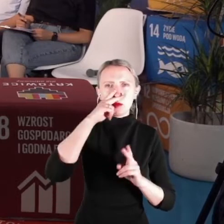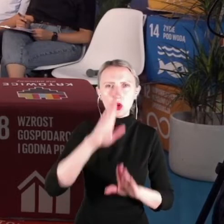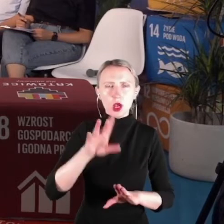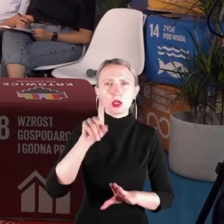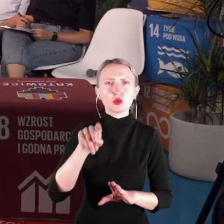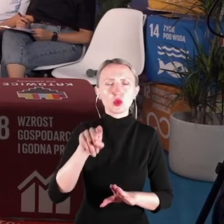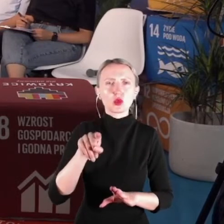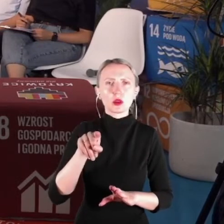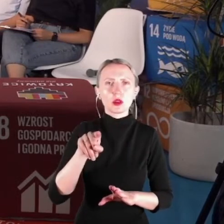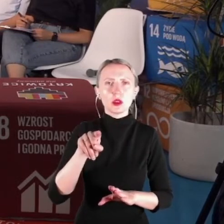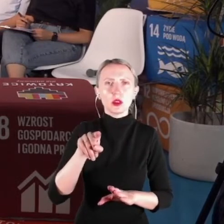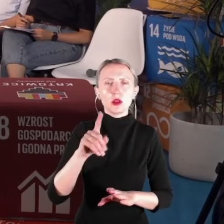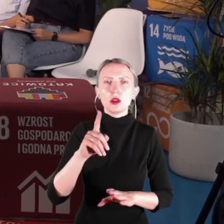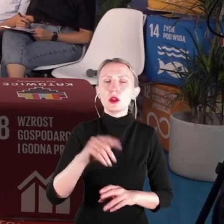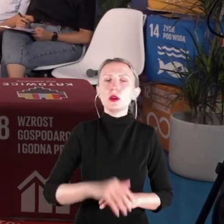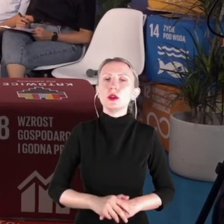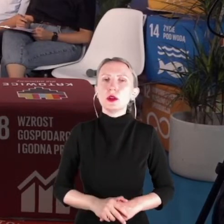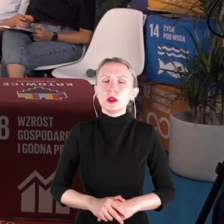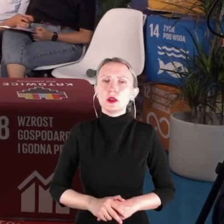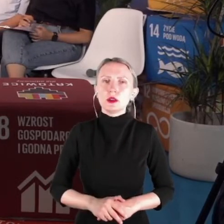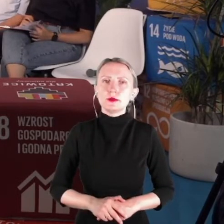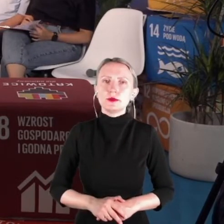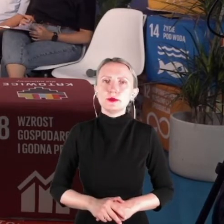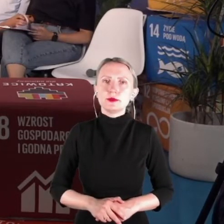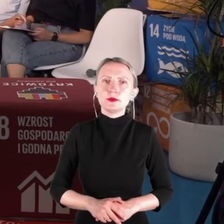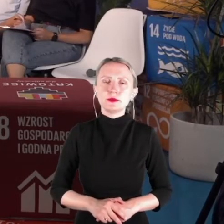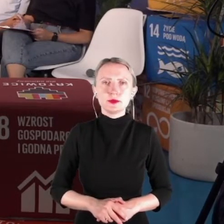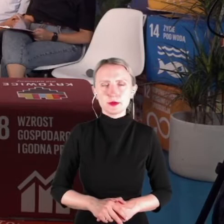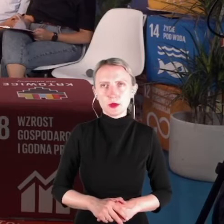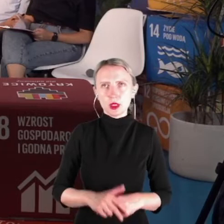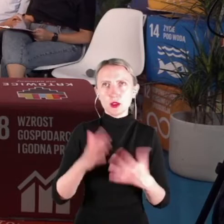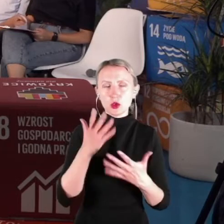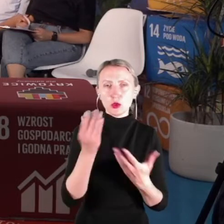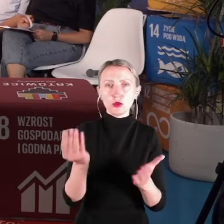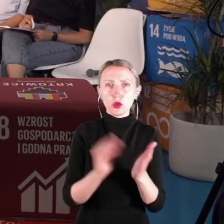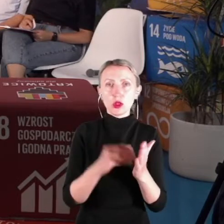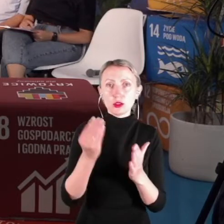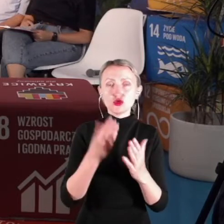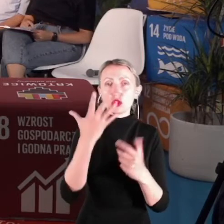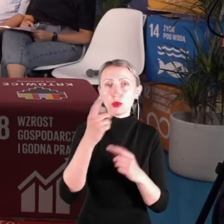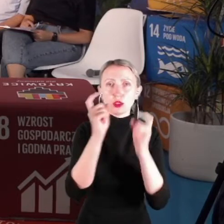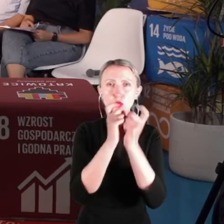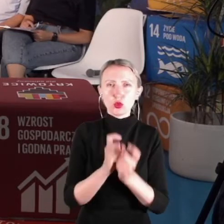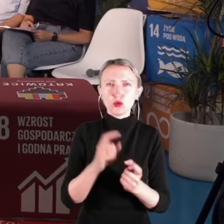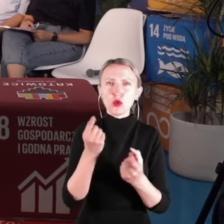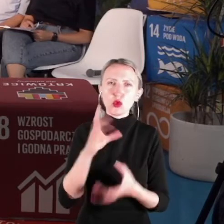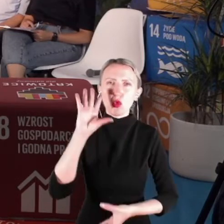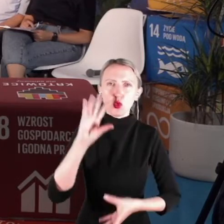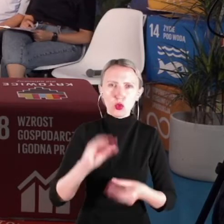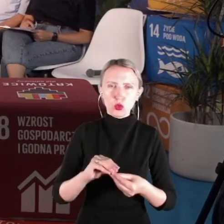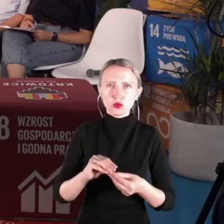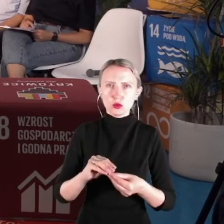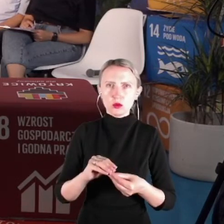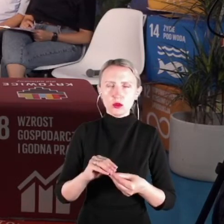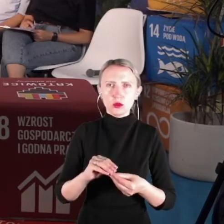started with. I'm just adding 5 more points that somehow summarize, like also on this rather abstract level,